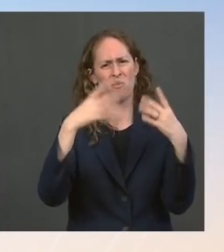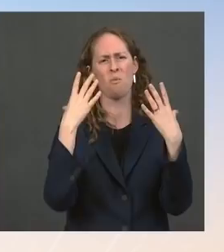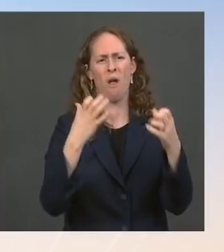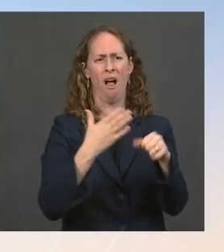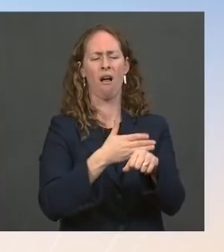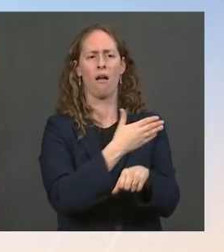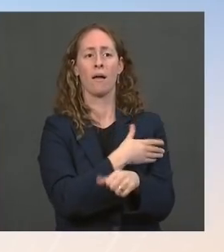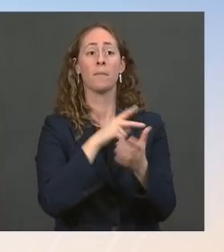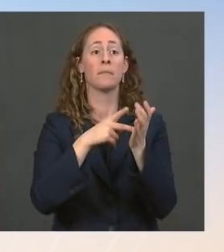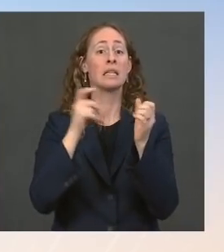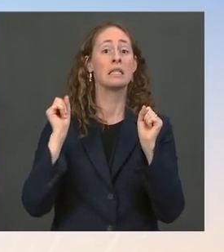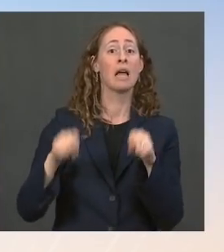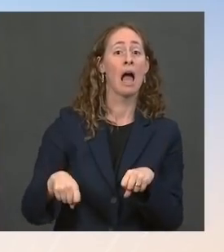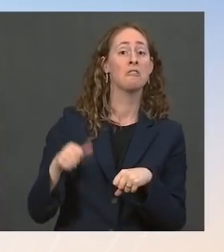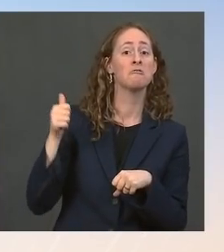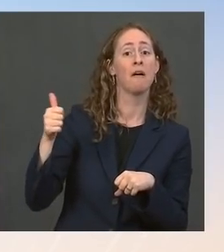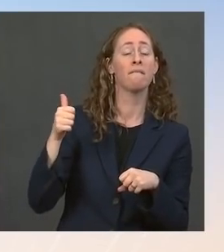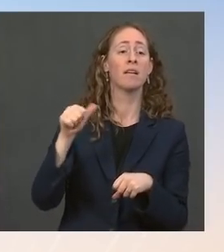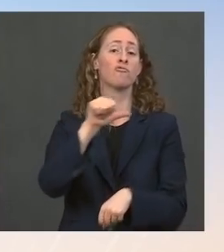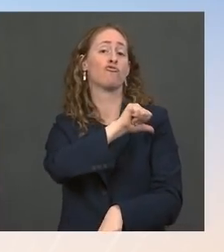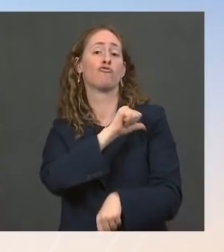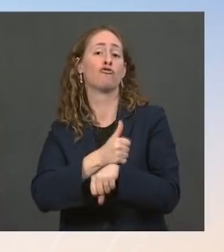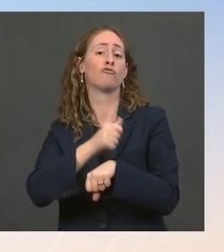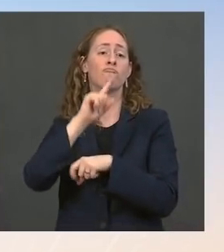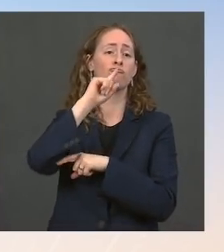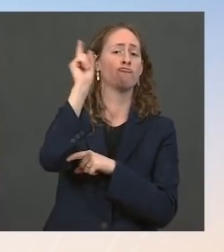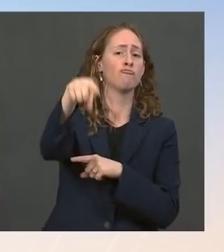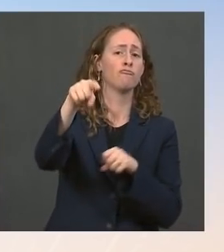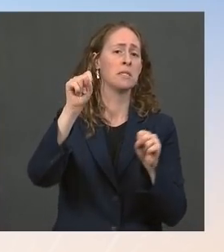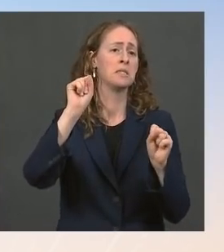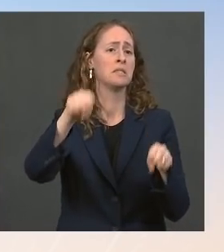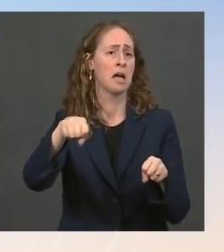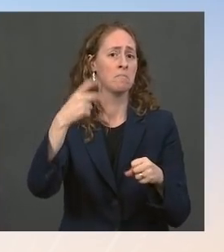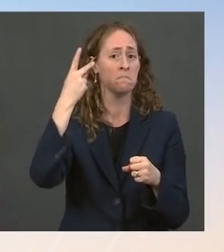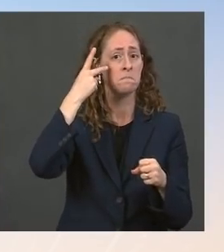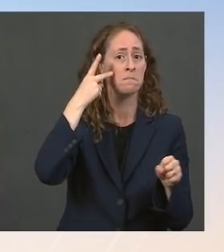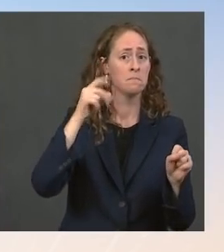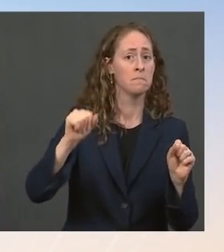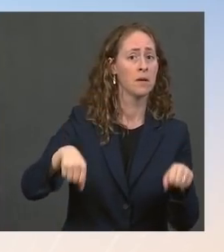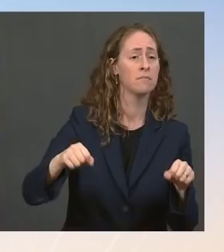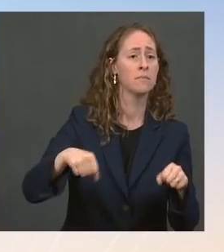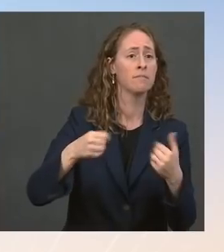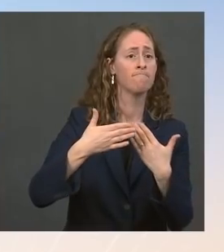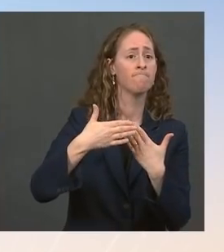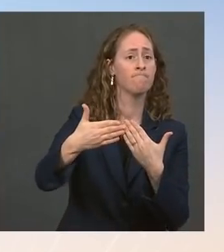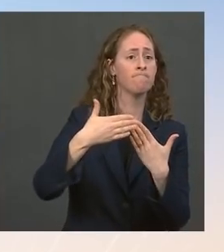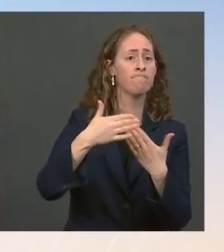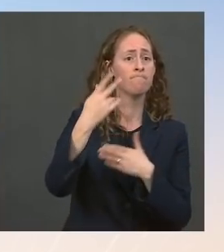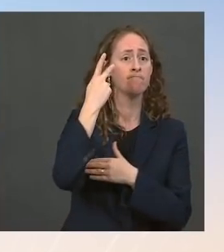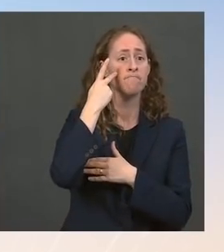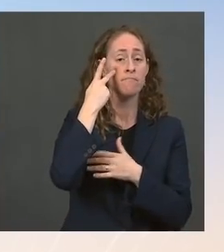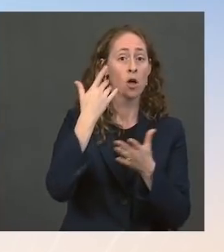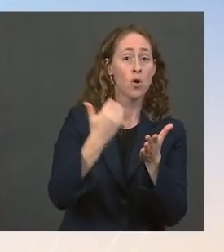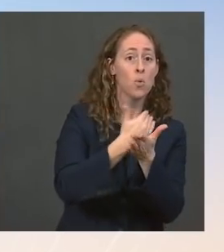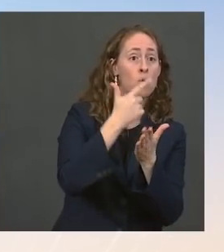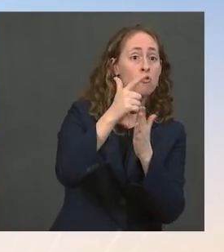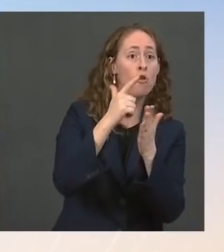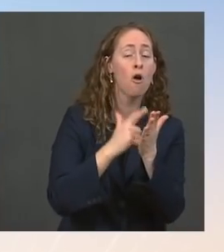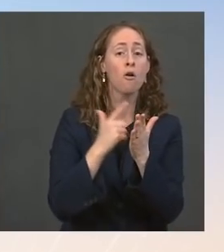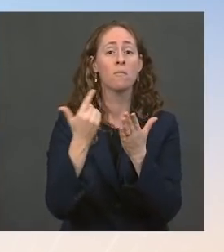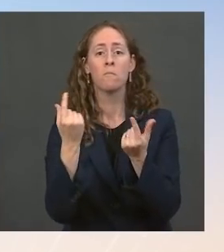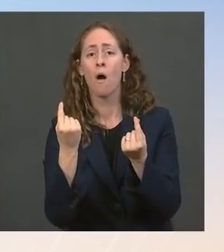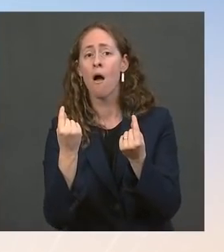certainly includes considering whether there is a path forward legislatively. Obviously, we just saw those talks break down just yesterday,